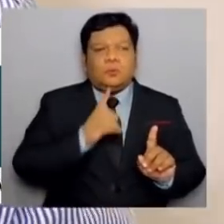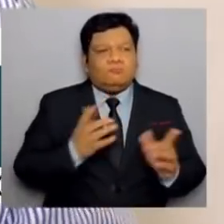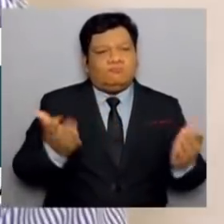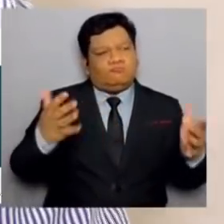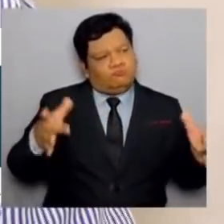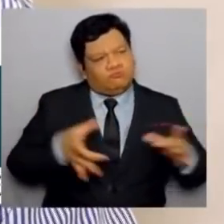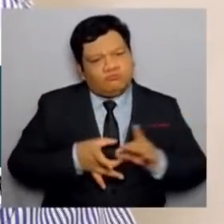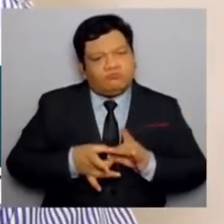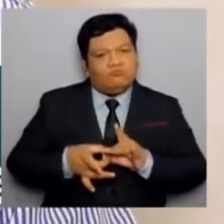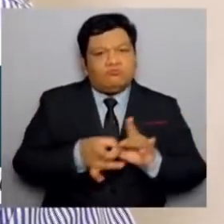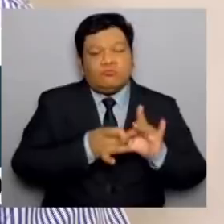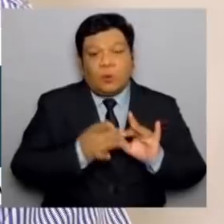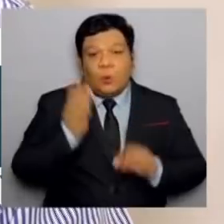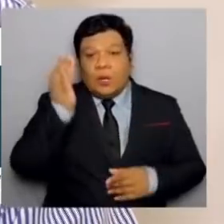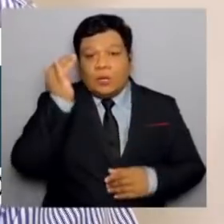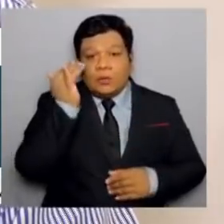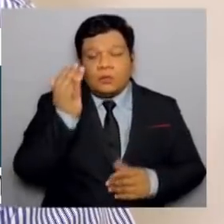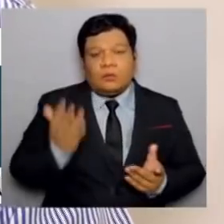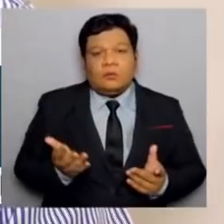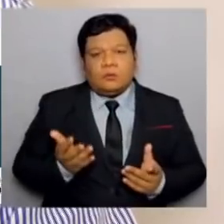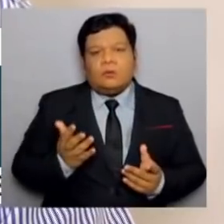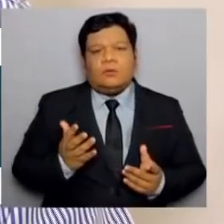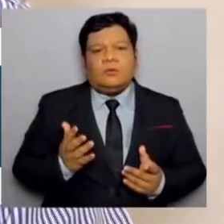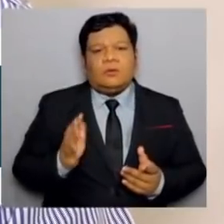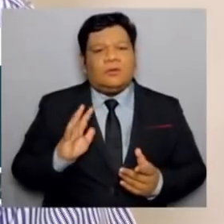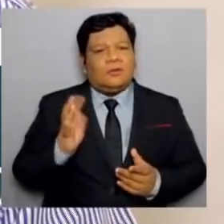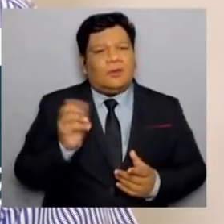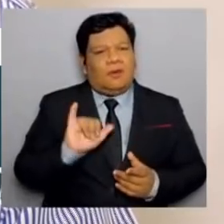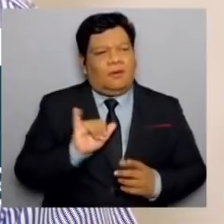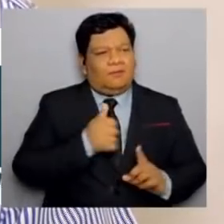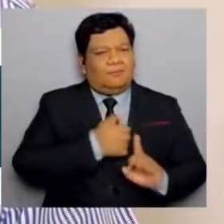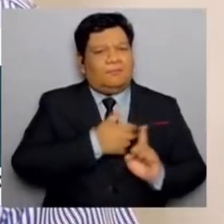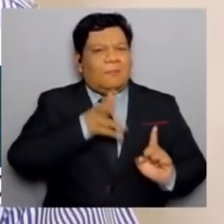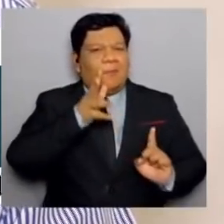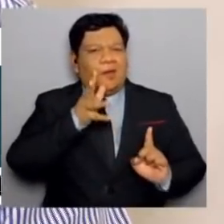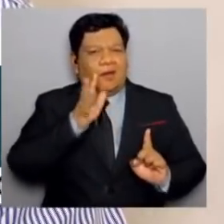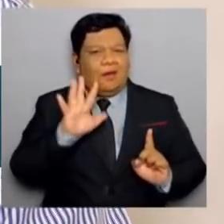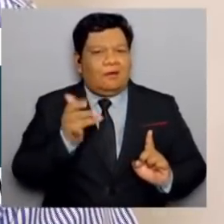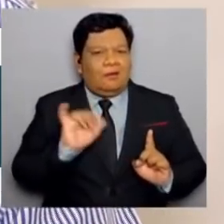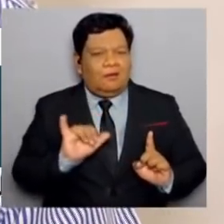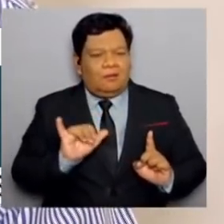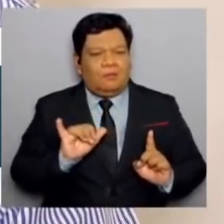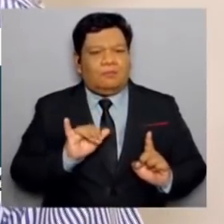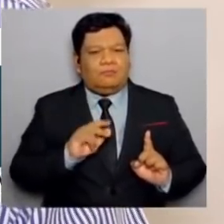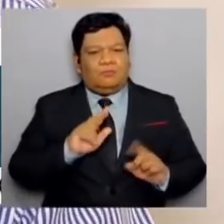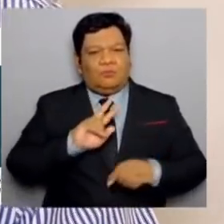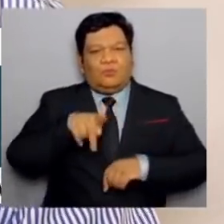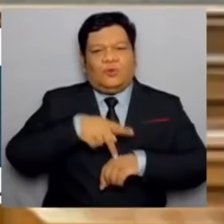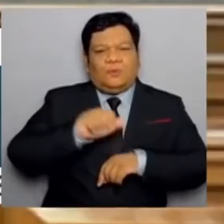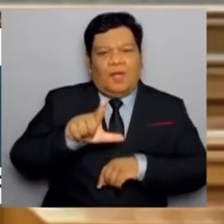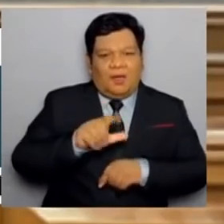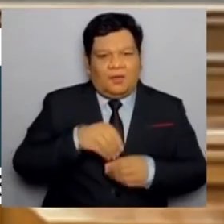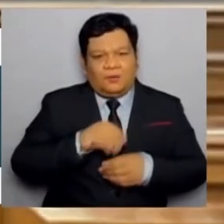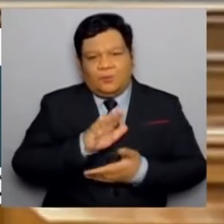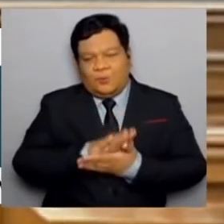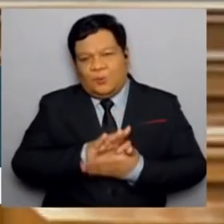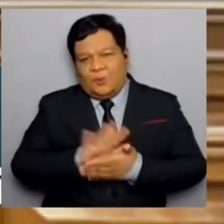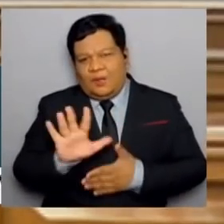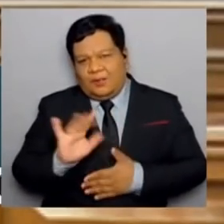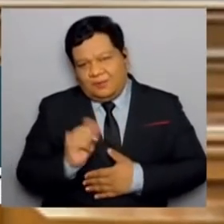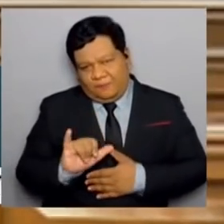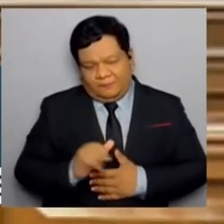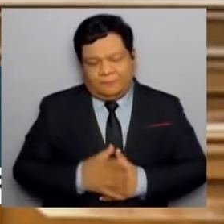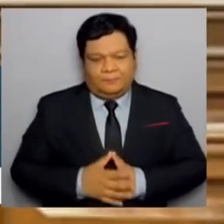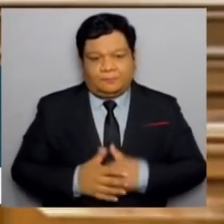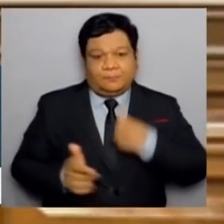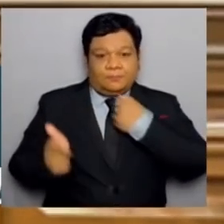kasi parang motherly yung dating, parang principal ano, sa eskwelahan. A Senate President,